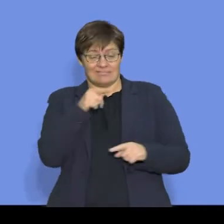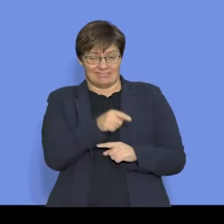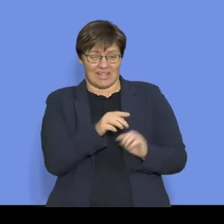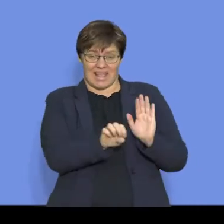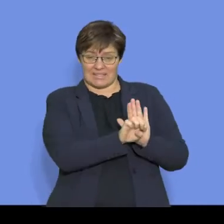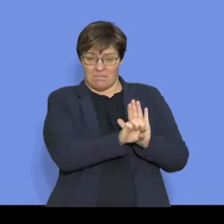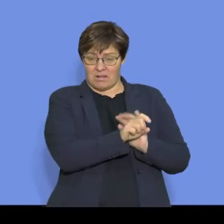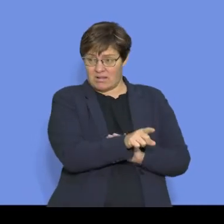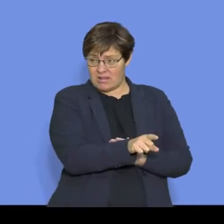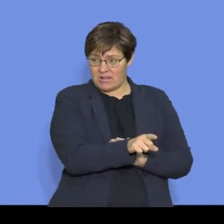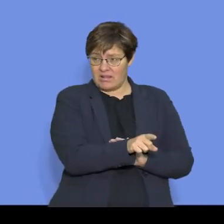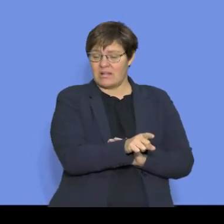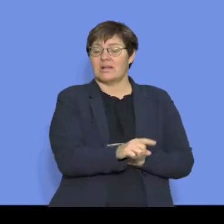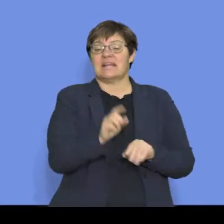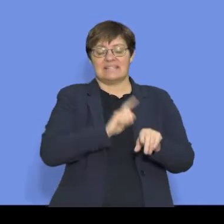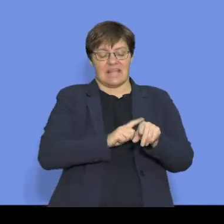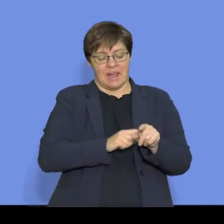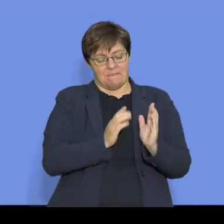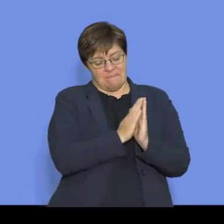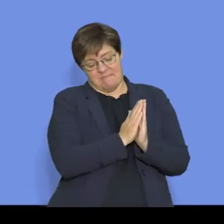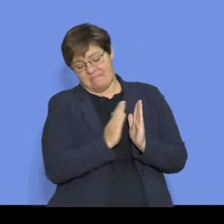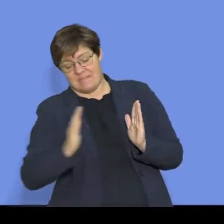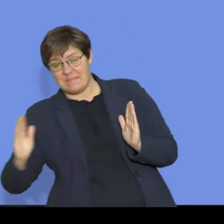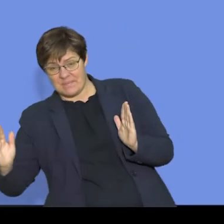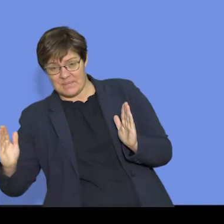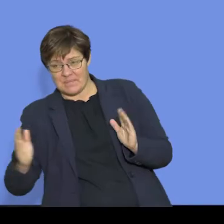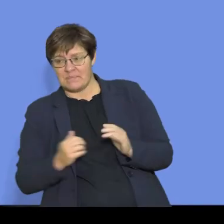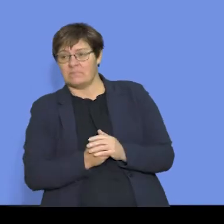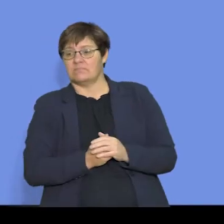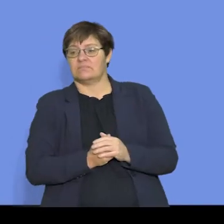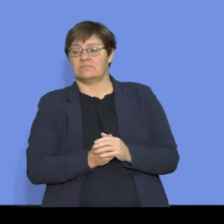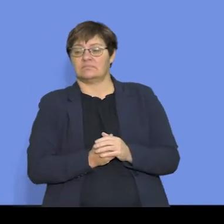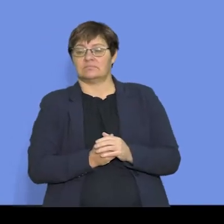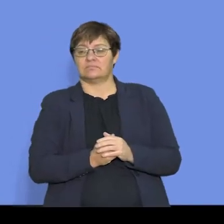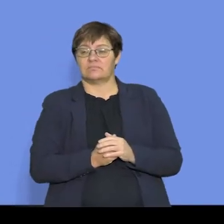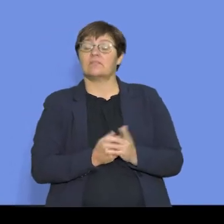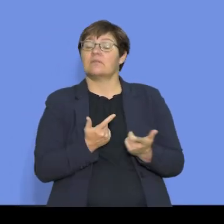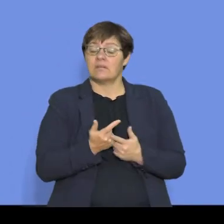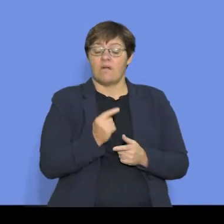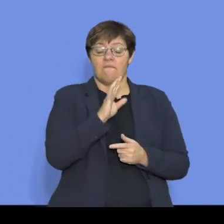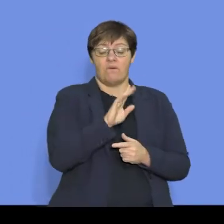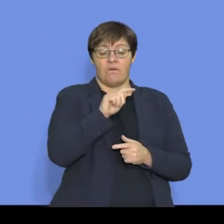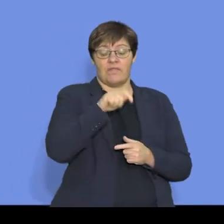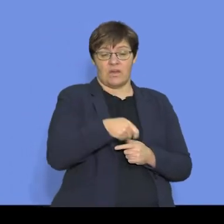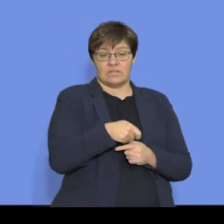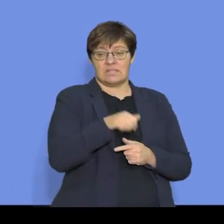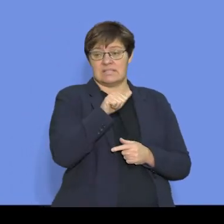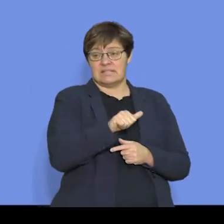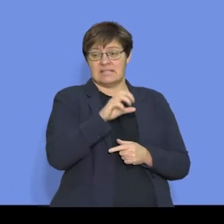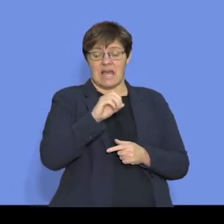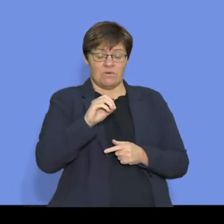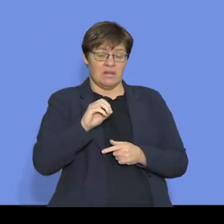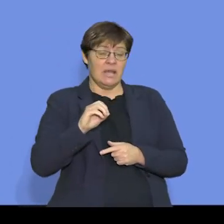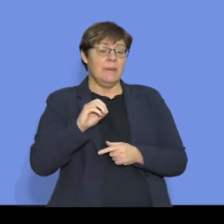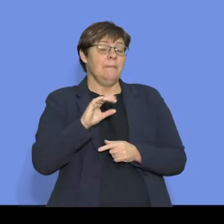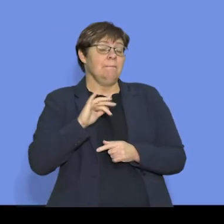example of a timeline starting 4,600 million years ago